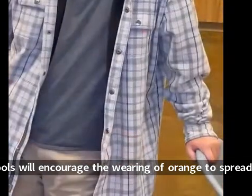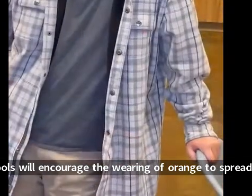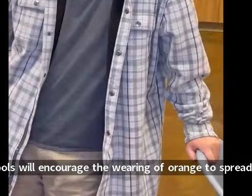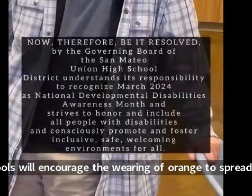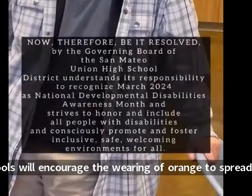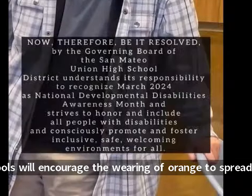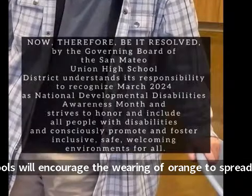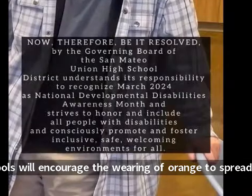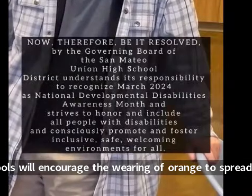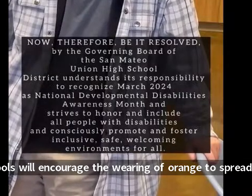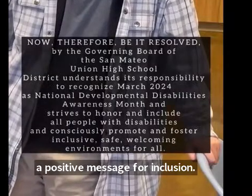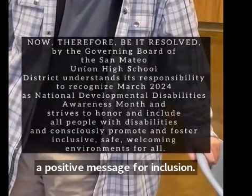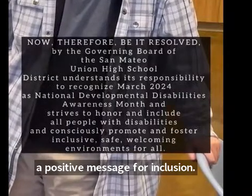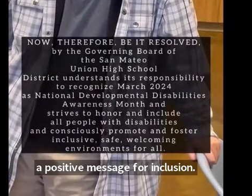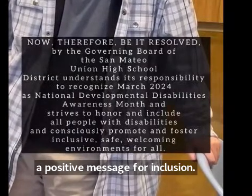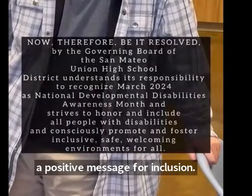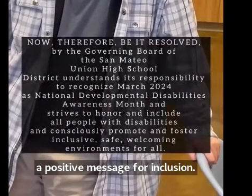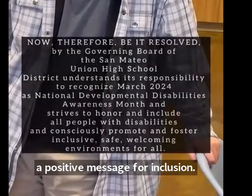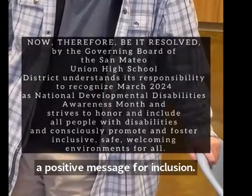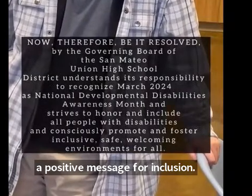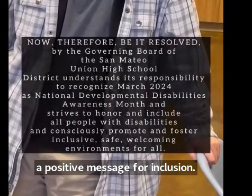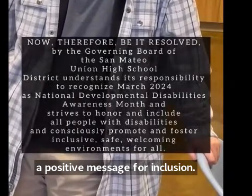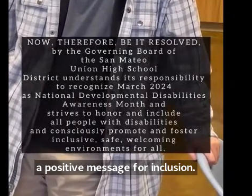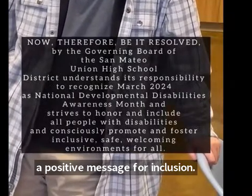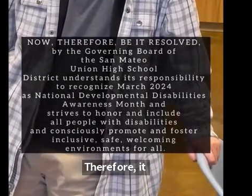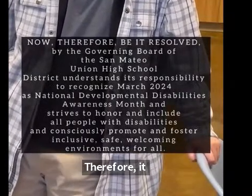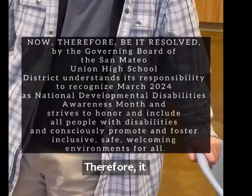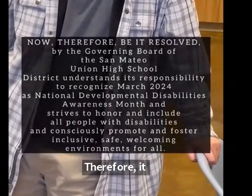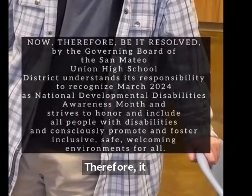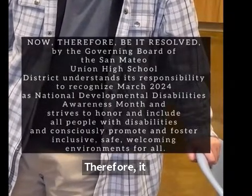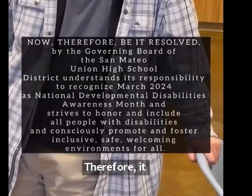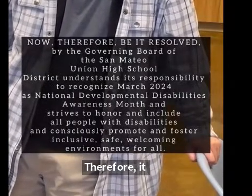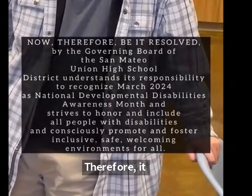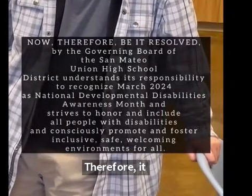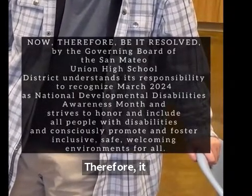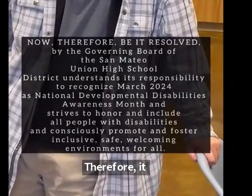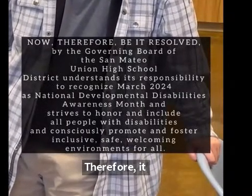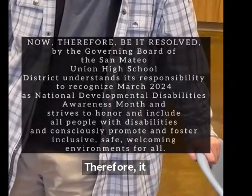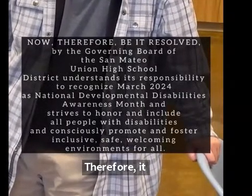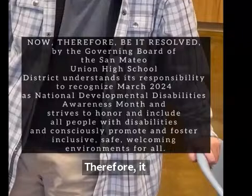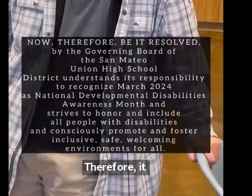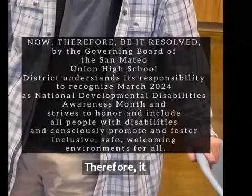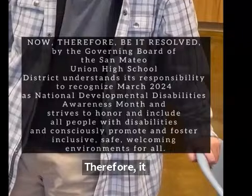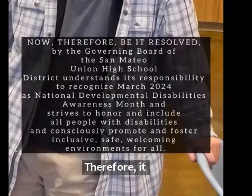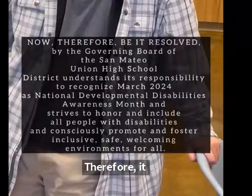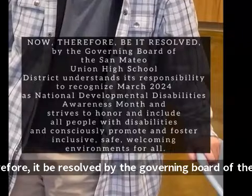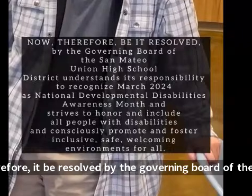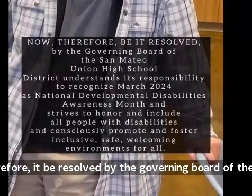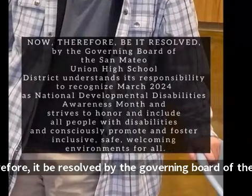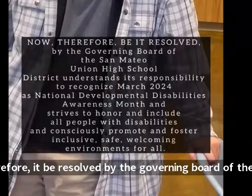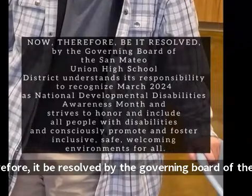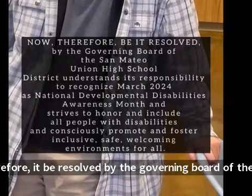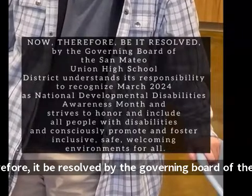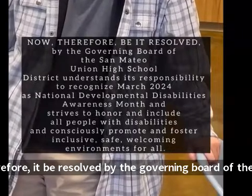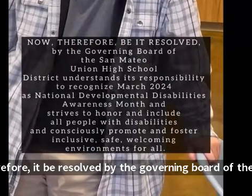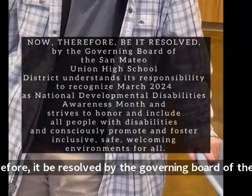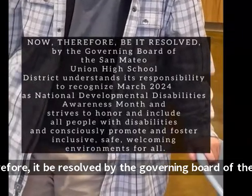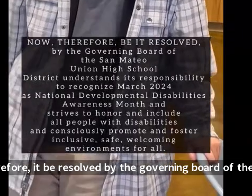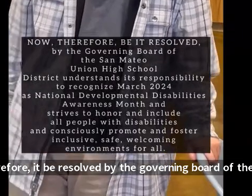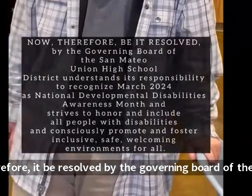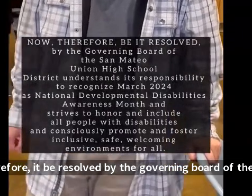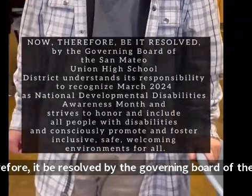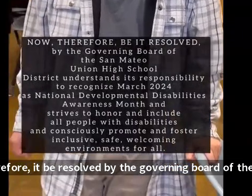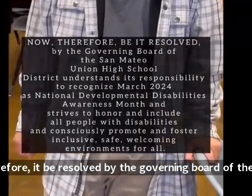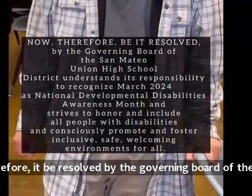inclusion. Therefore, it be resolved by the governing board of the San Mateo Union High School District understands